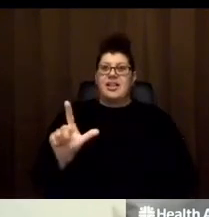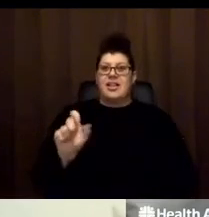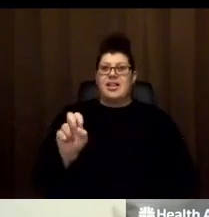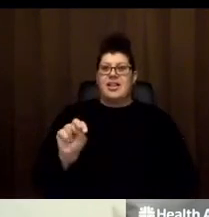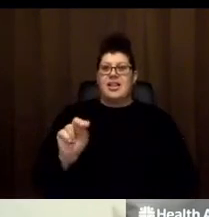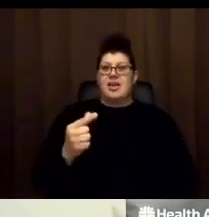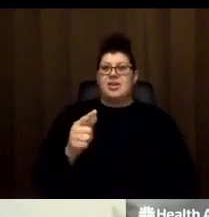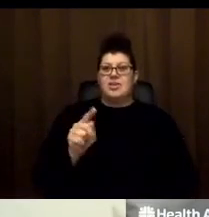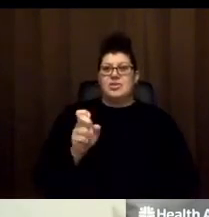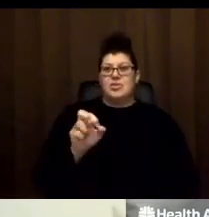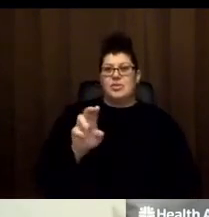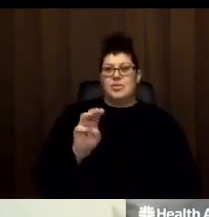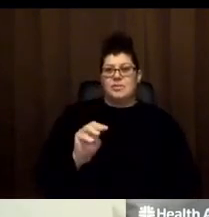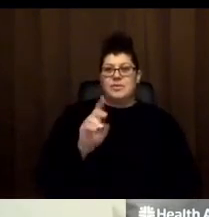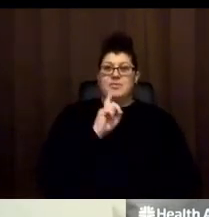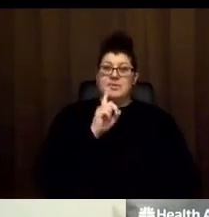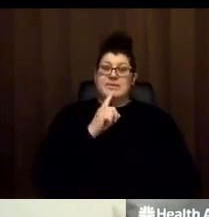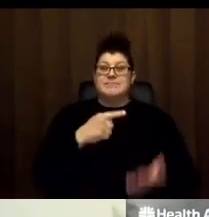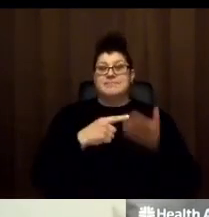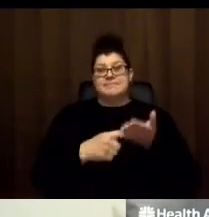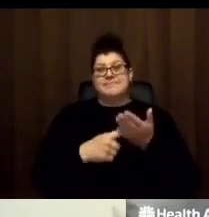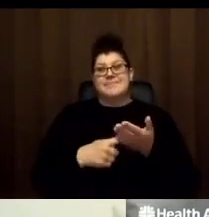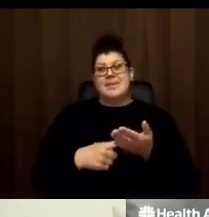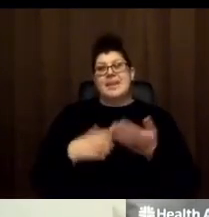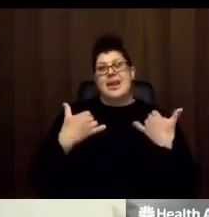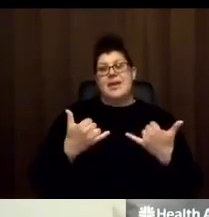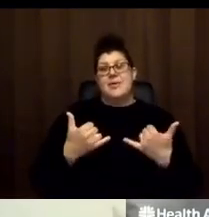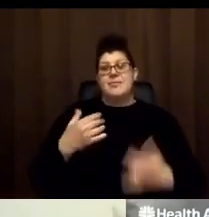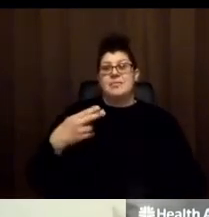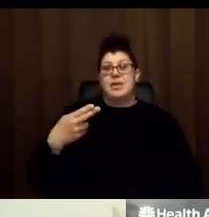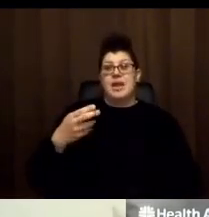To wrap up the care options, let's look at hospice care.